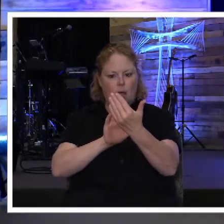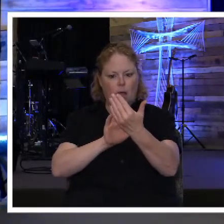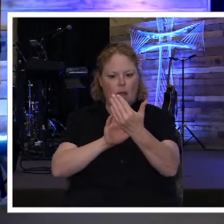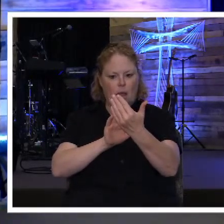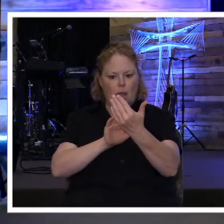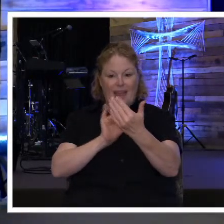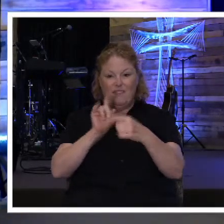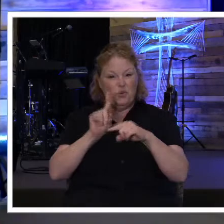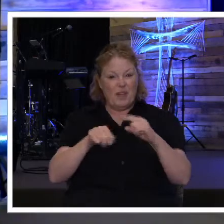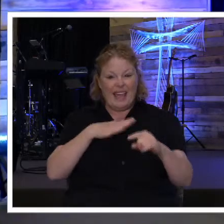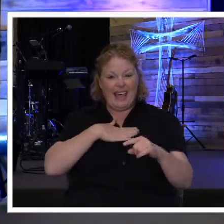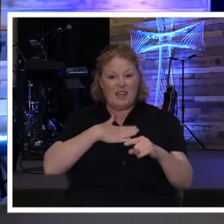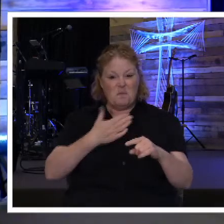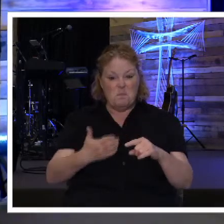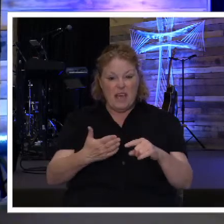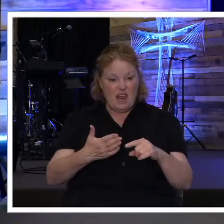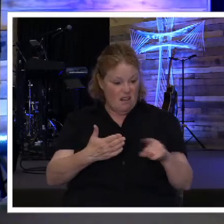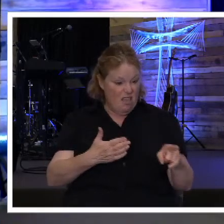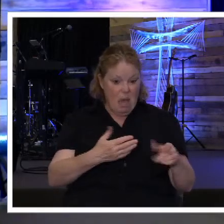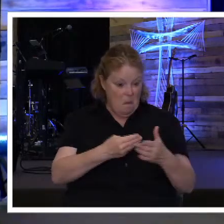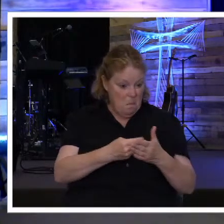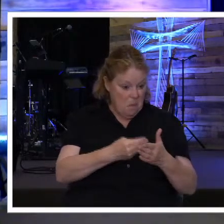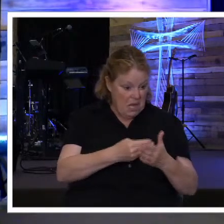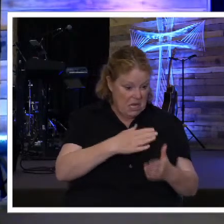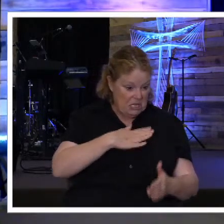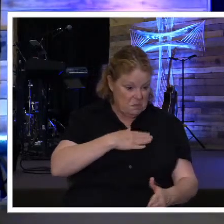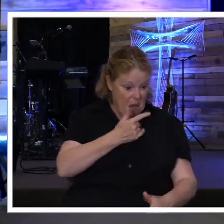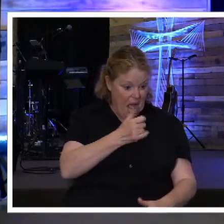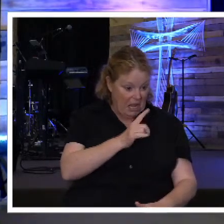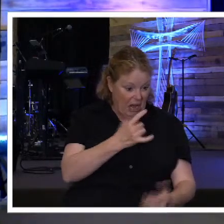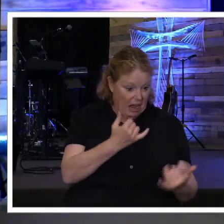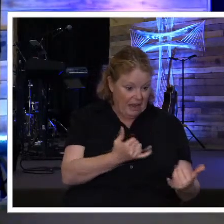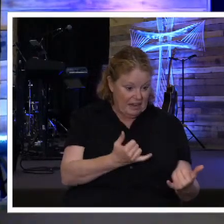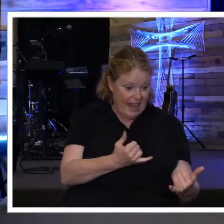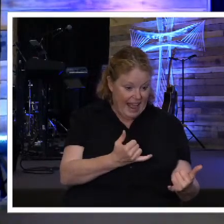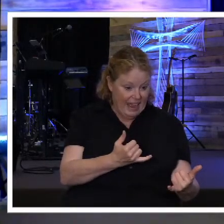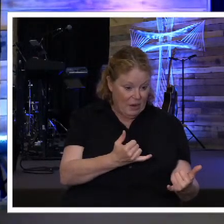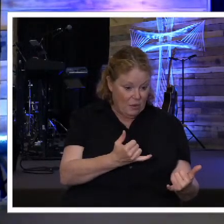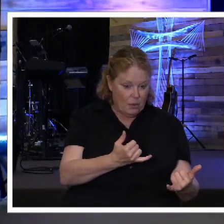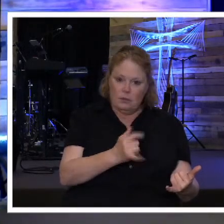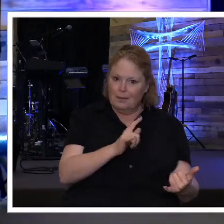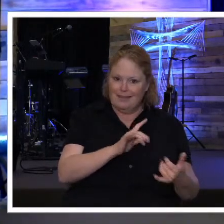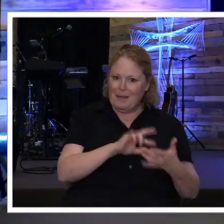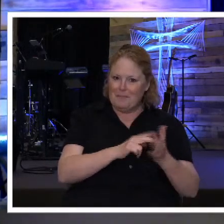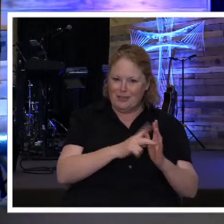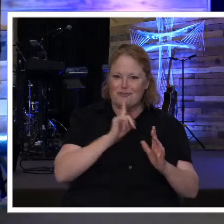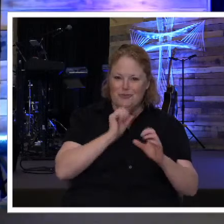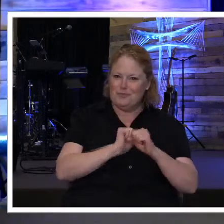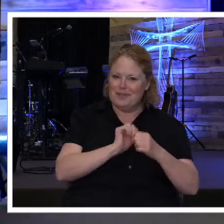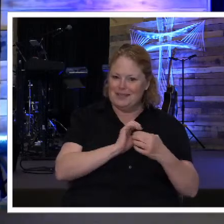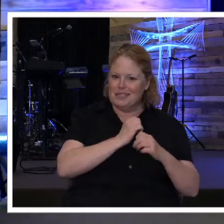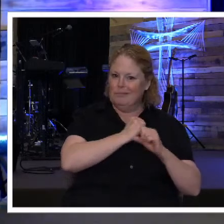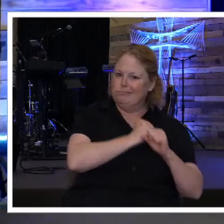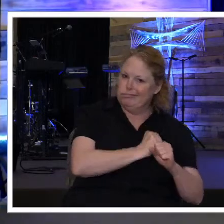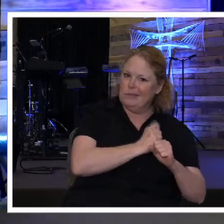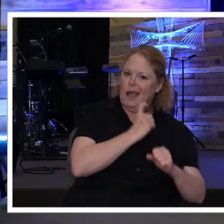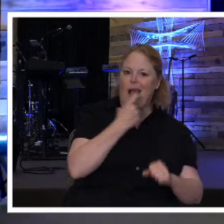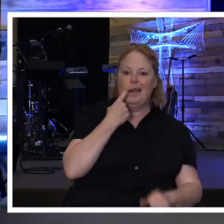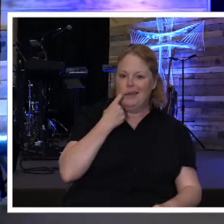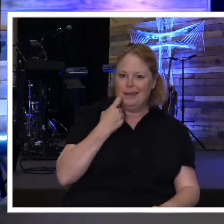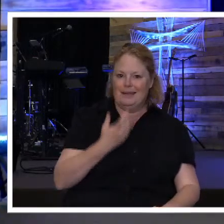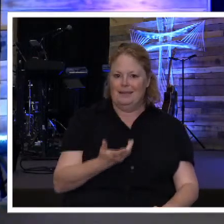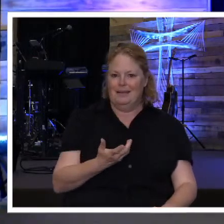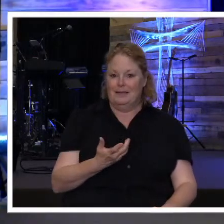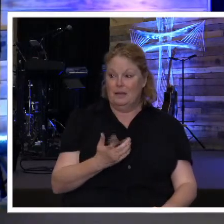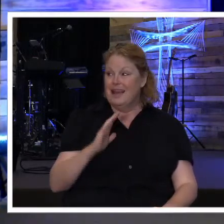admit to yourself how important it is, then you need to understand that that is the nature of addiction. And we live in a